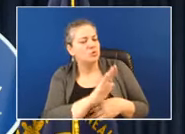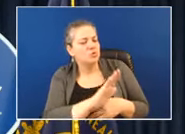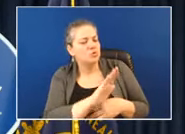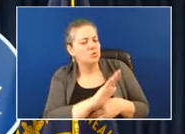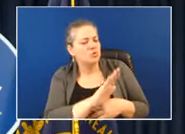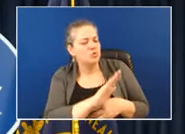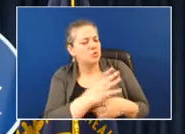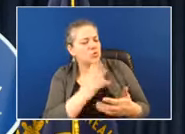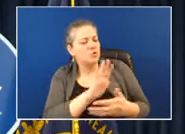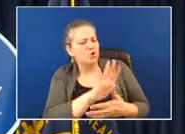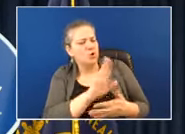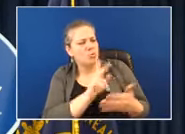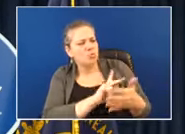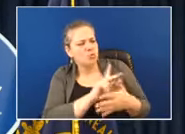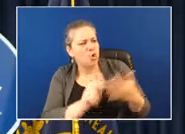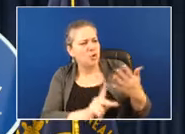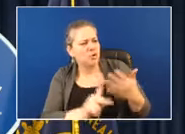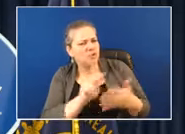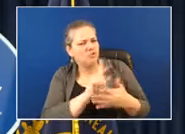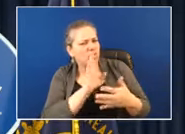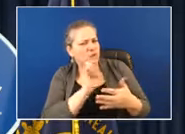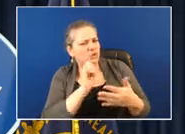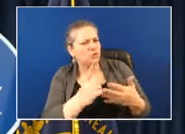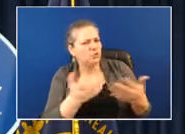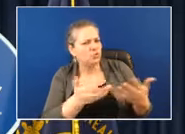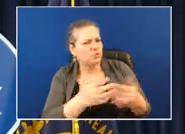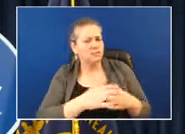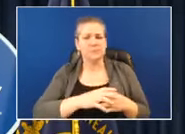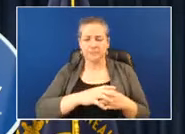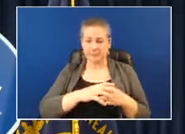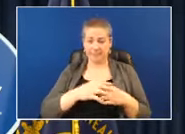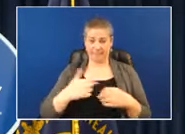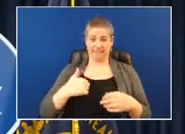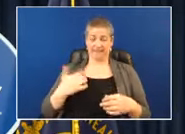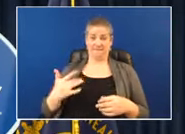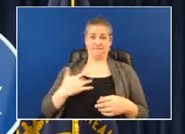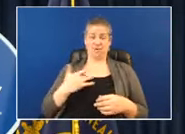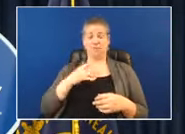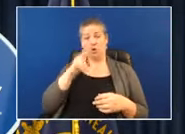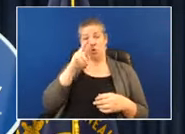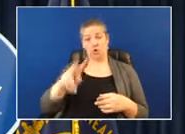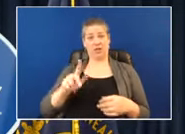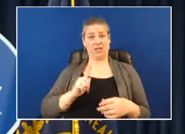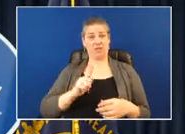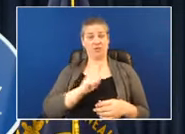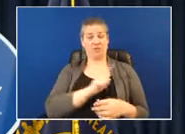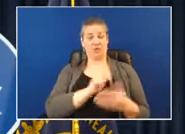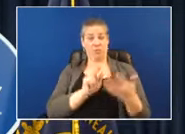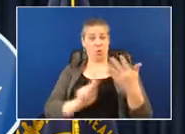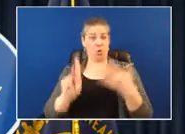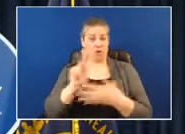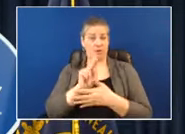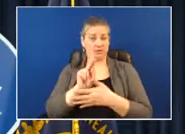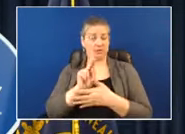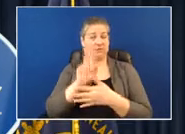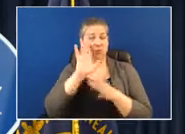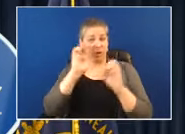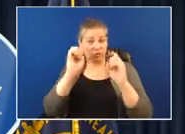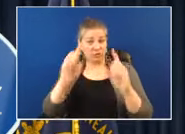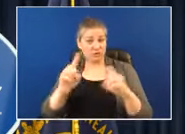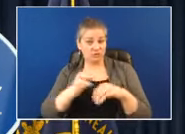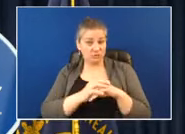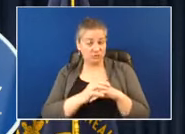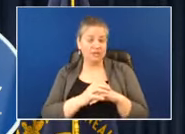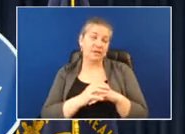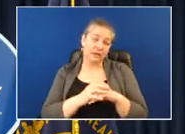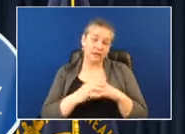regards to education? You know, I believe when you look at legislative priorities in terms of education, yes, a little bit